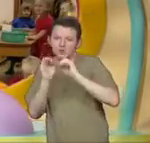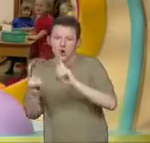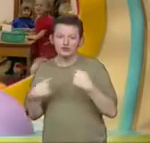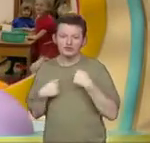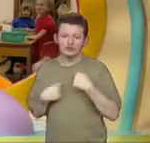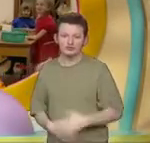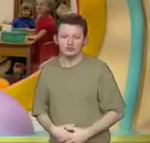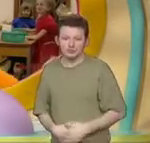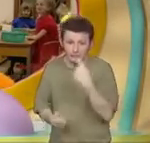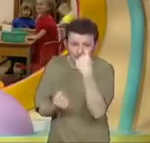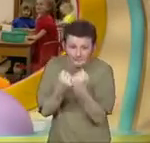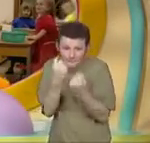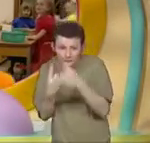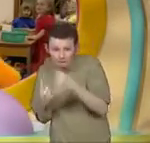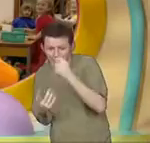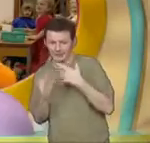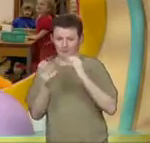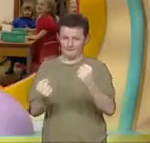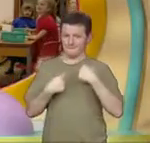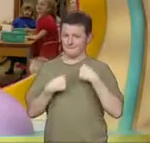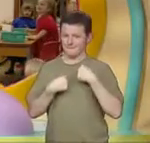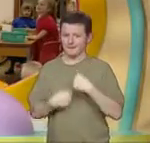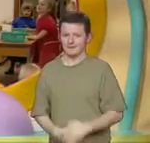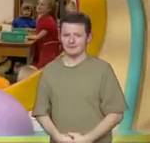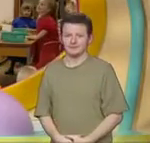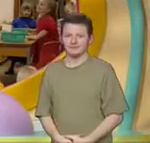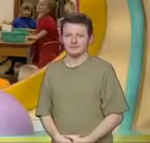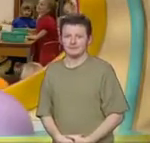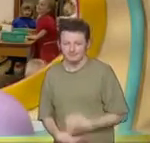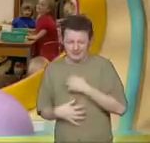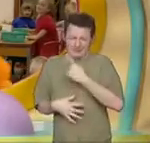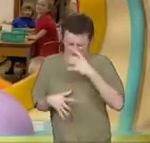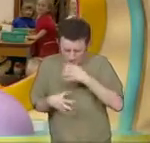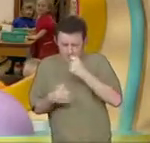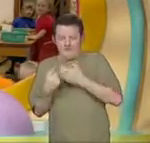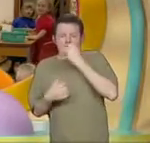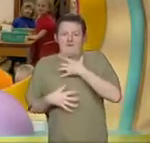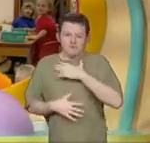the news that Tiddly Peep Fizzy Drink does give me hooby hicks.